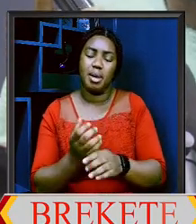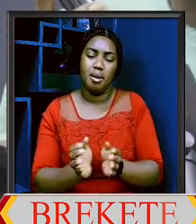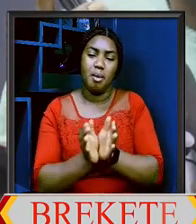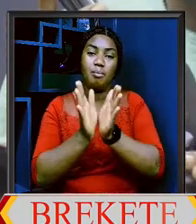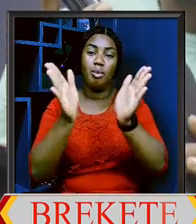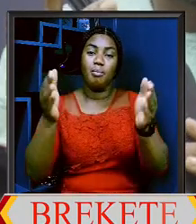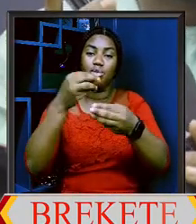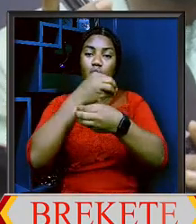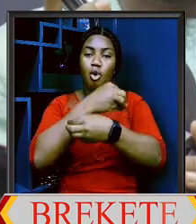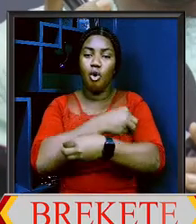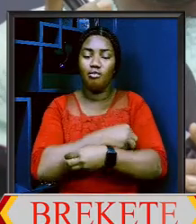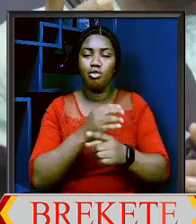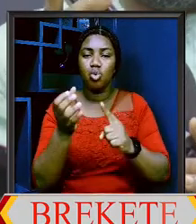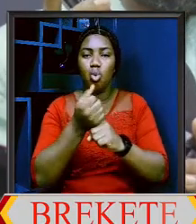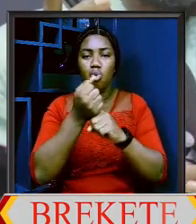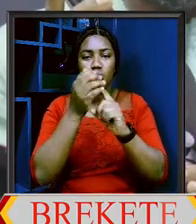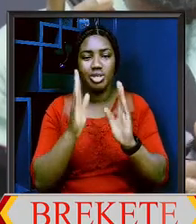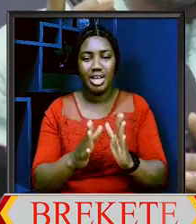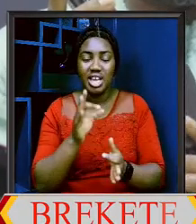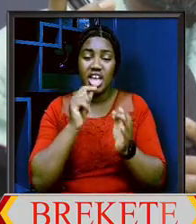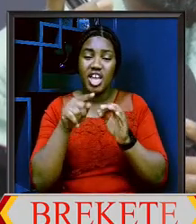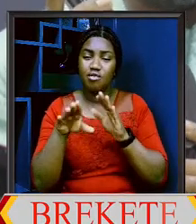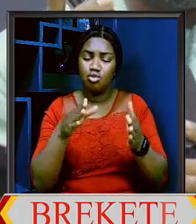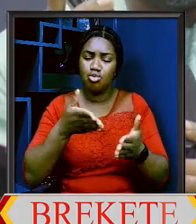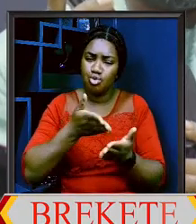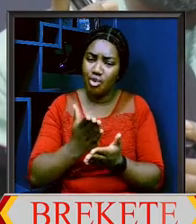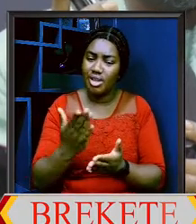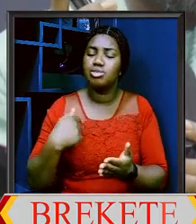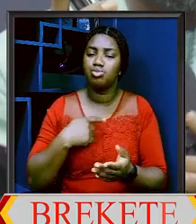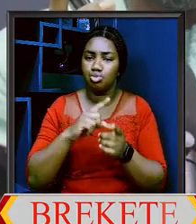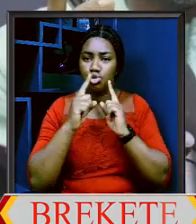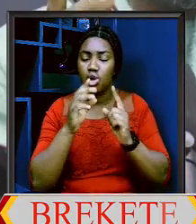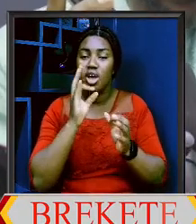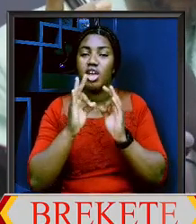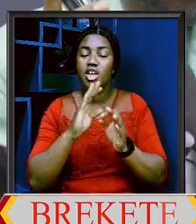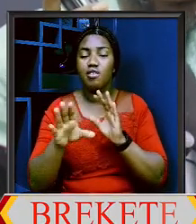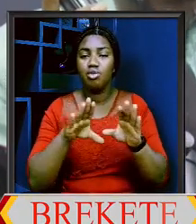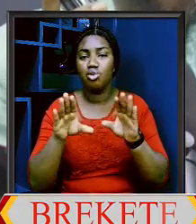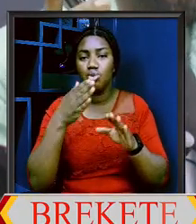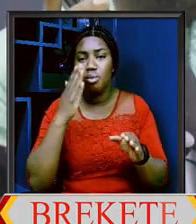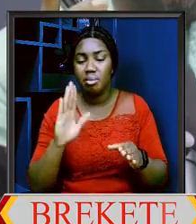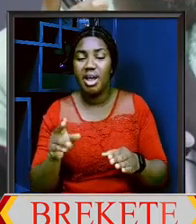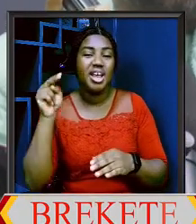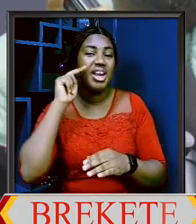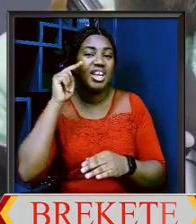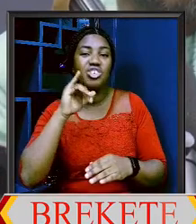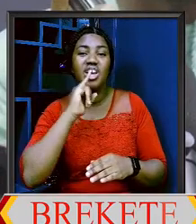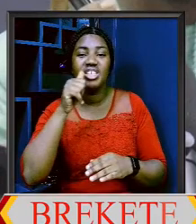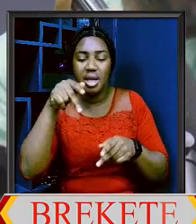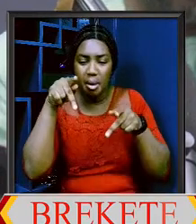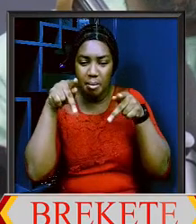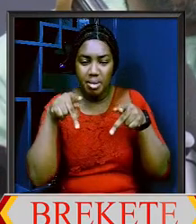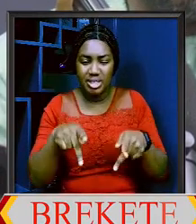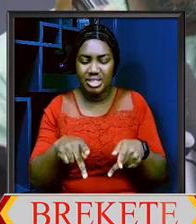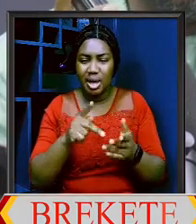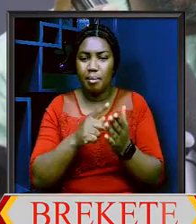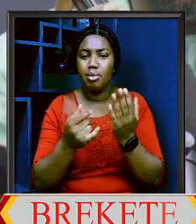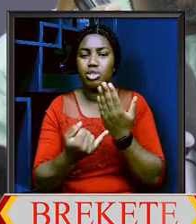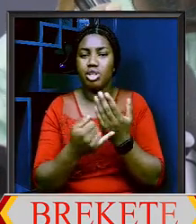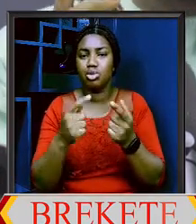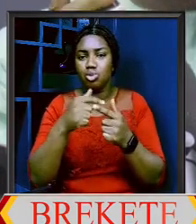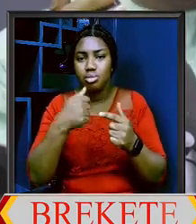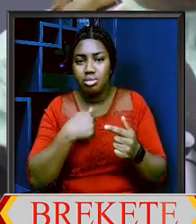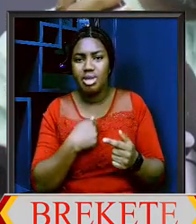holders no you do the right thing with talk you don't do the right thing Nigeria is a personal project to